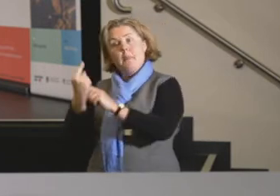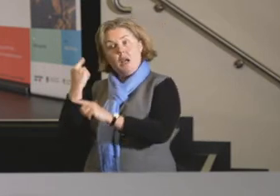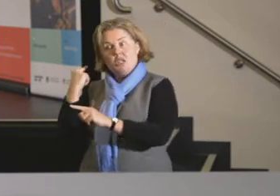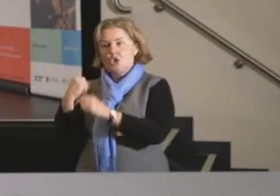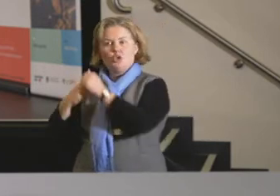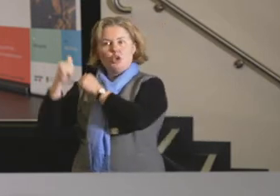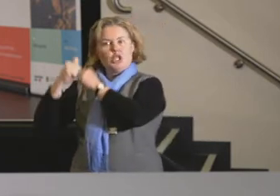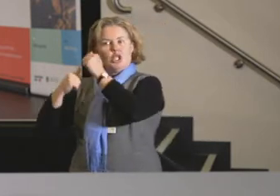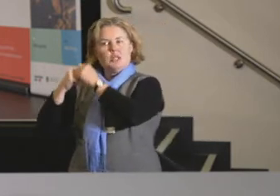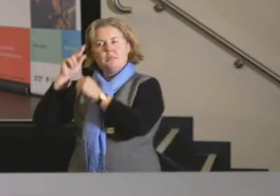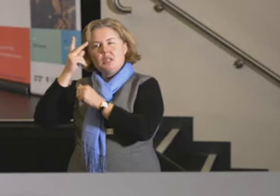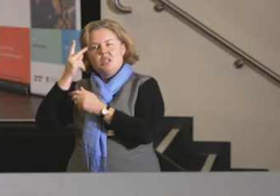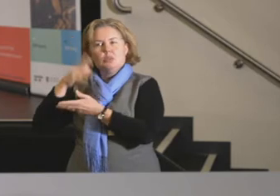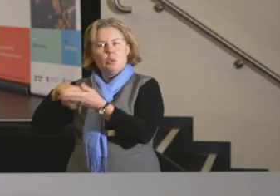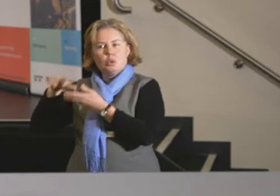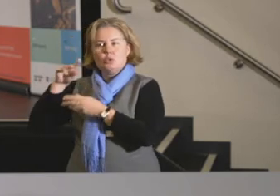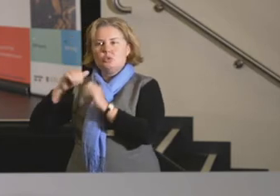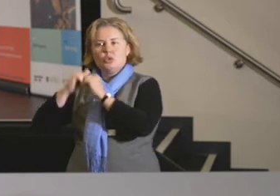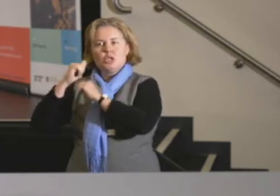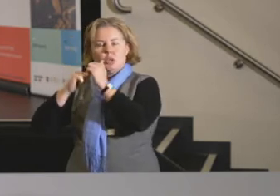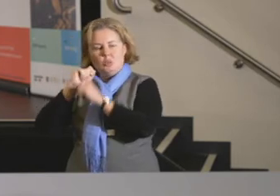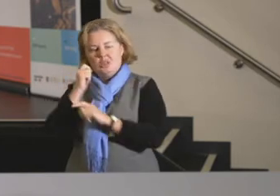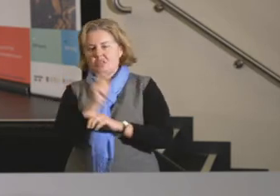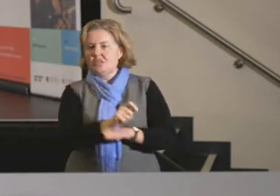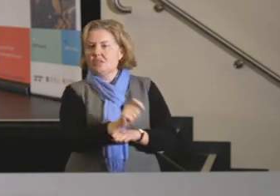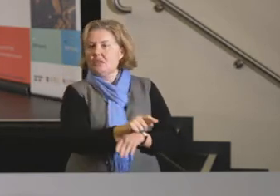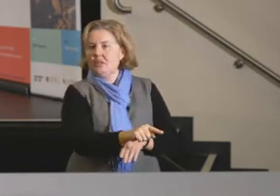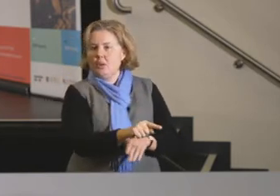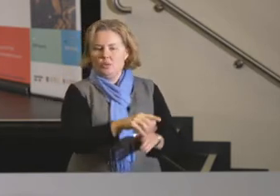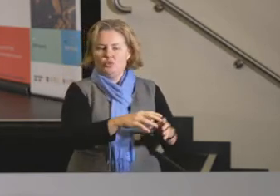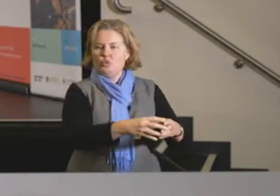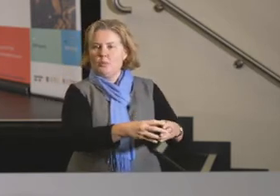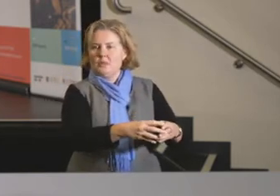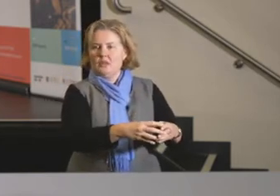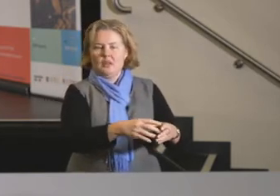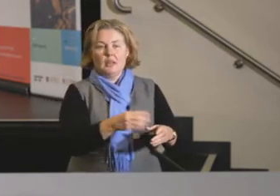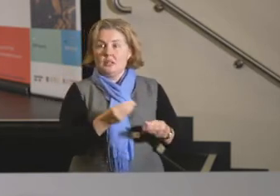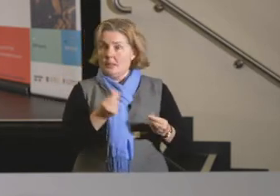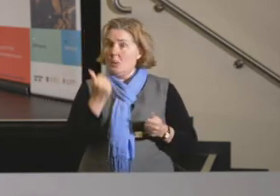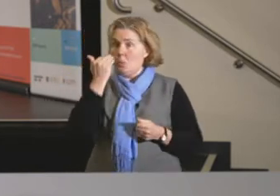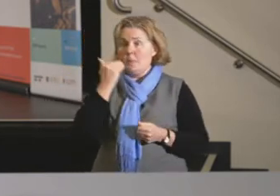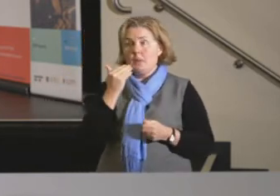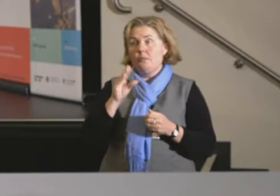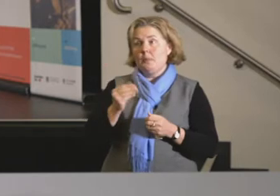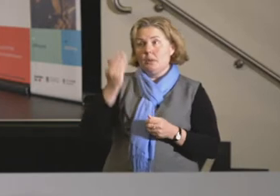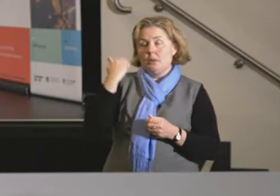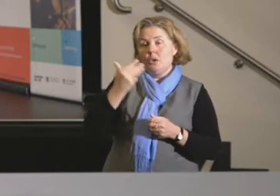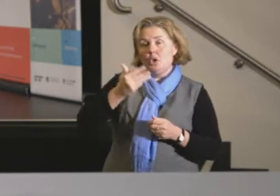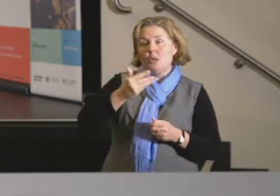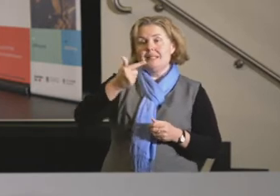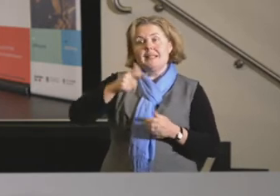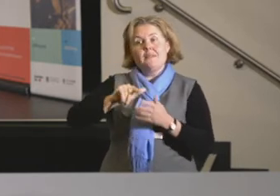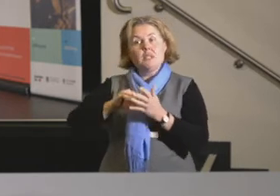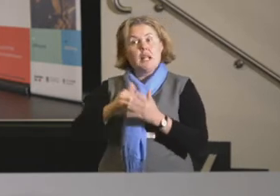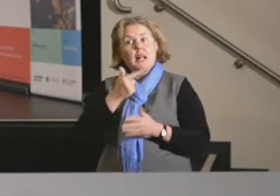1970s and 1980s, a lot of lesbian and bisexual women would say that they felt very overlooked compared to gay men, partly because of the differing